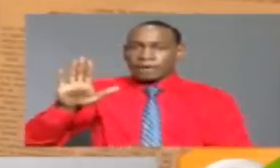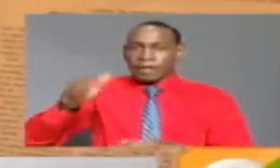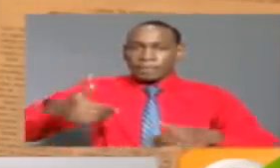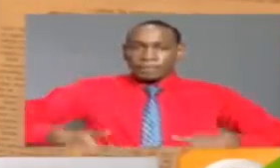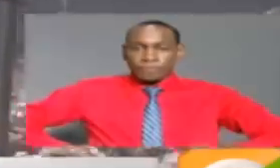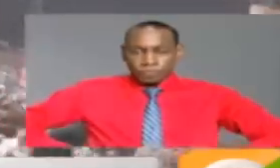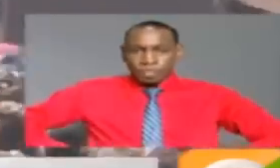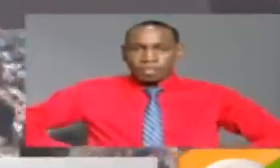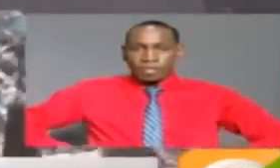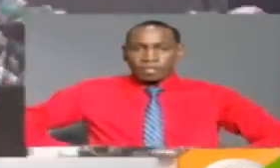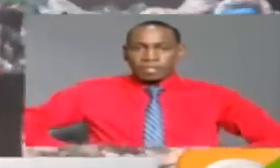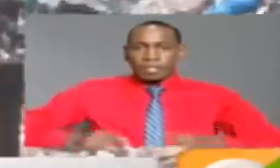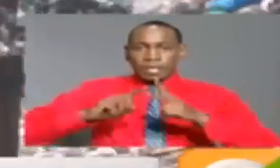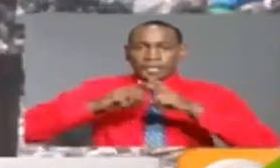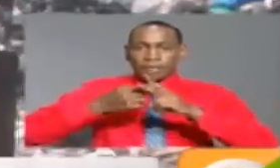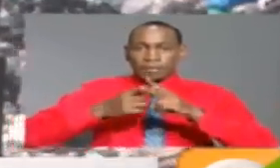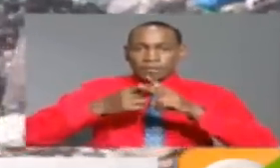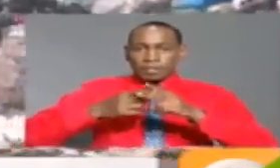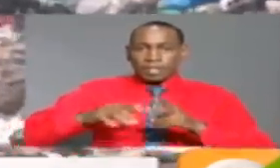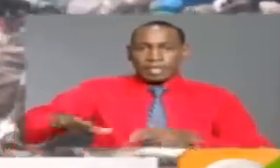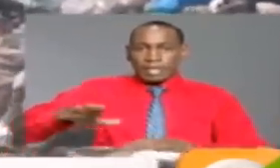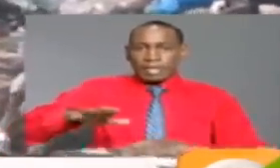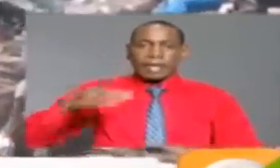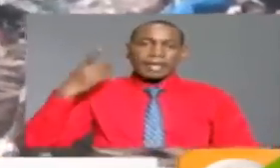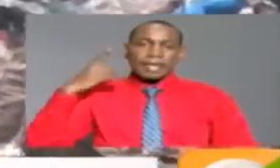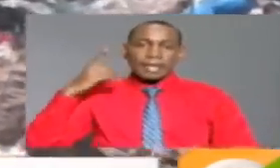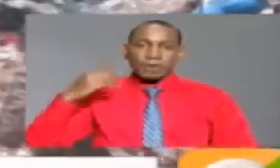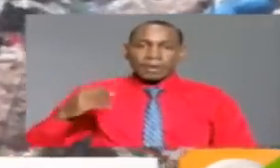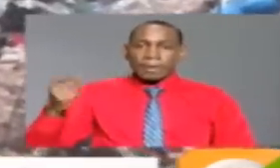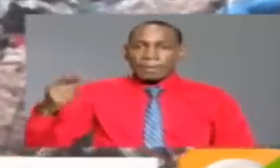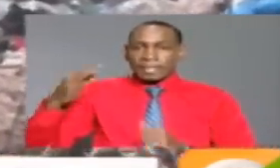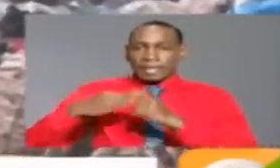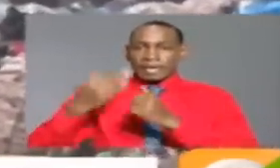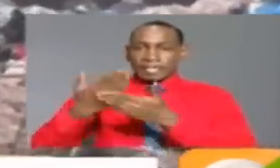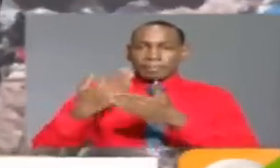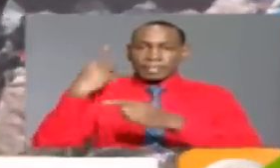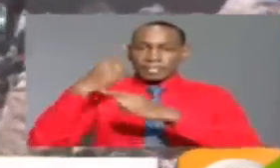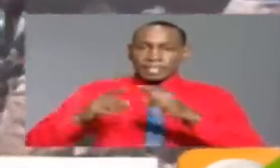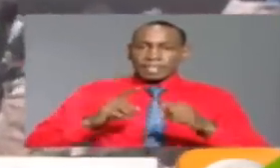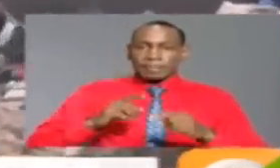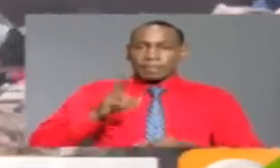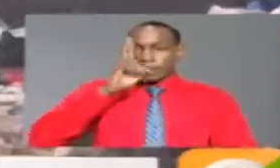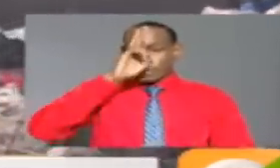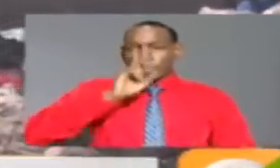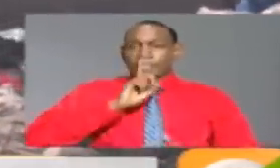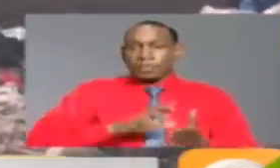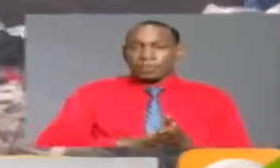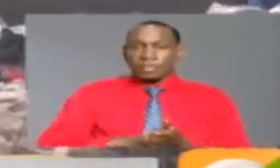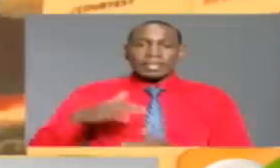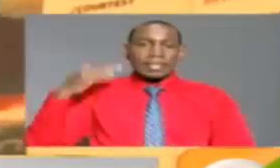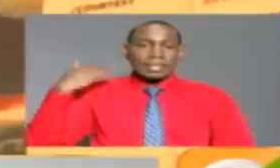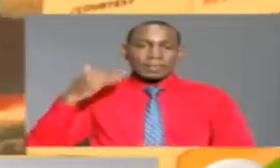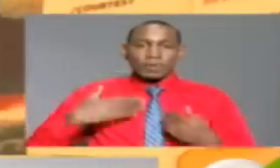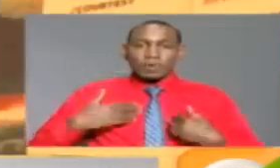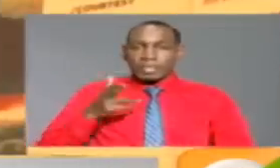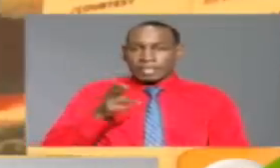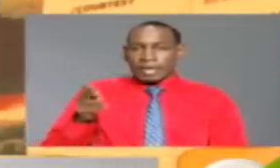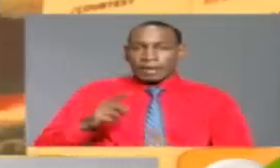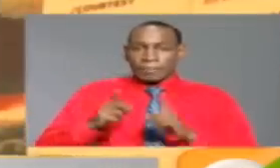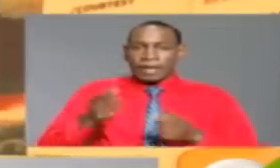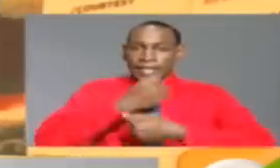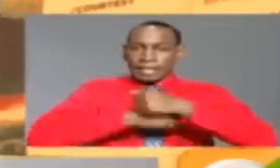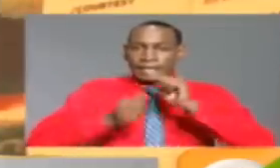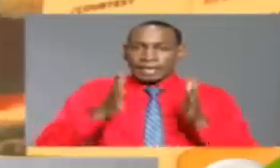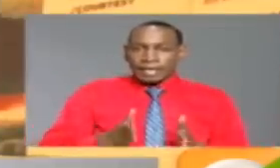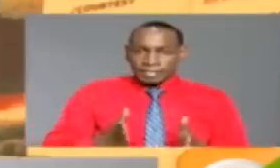at a garage near Dandora dump site in August last year. Police claimed they were armed criminals, but the activist managed